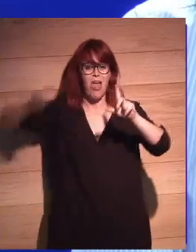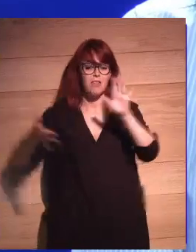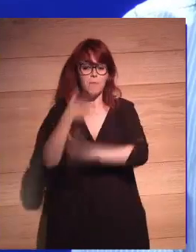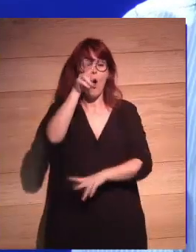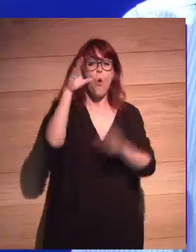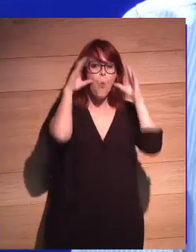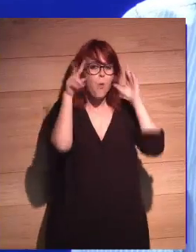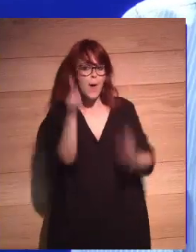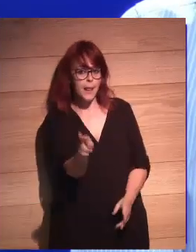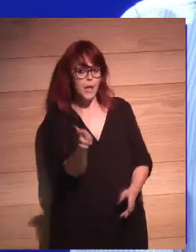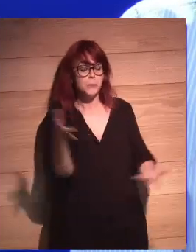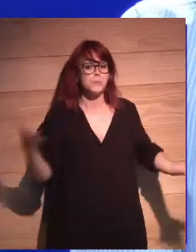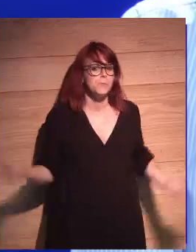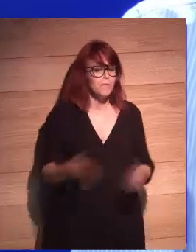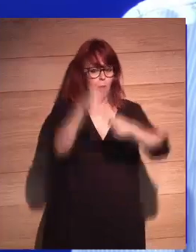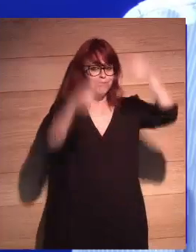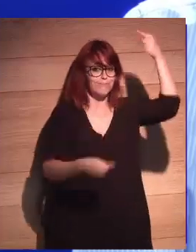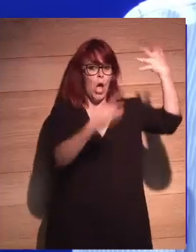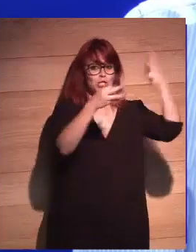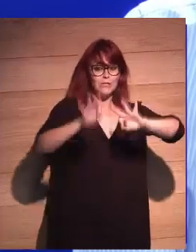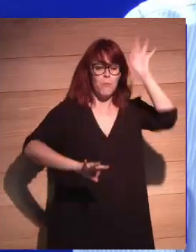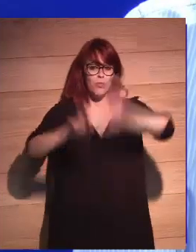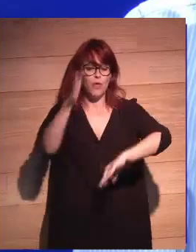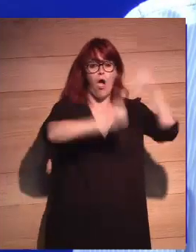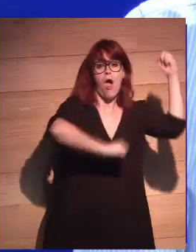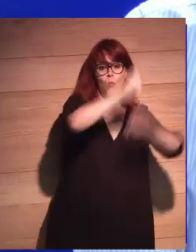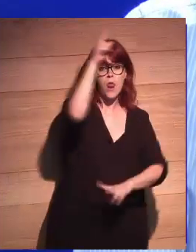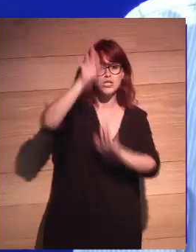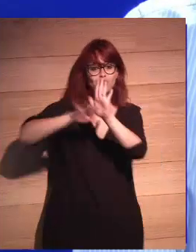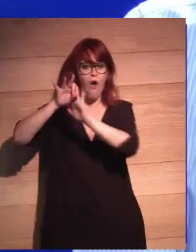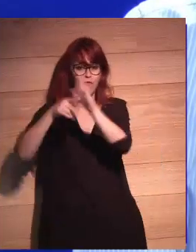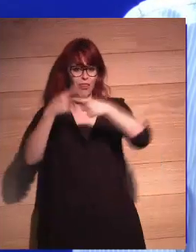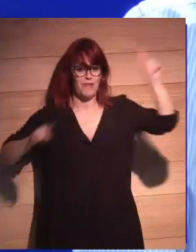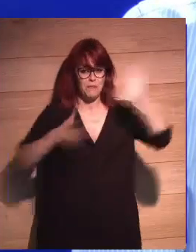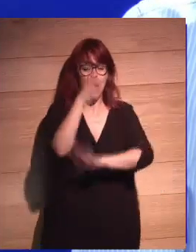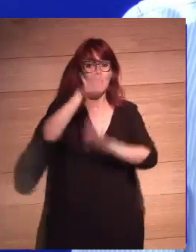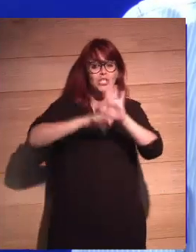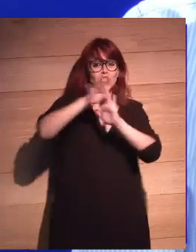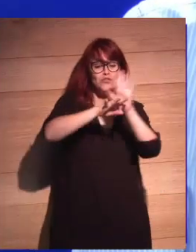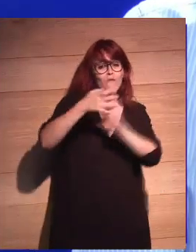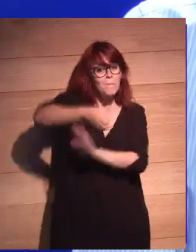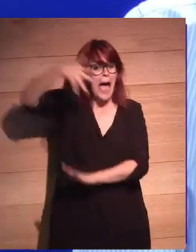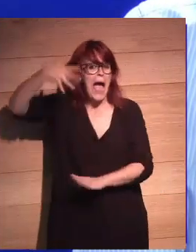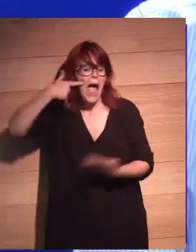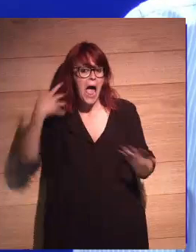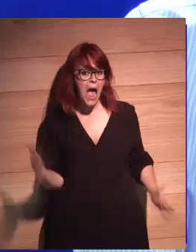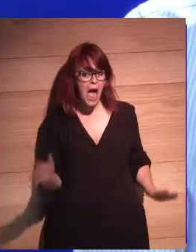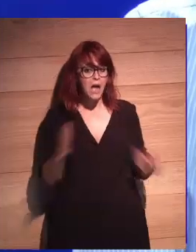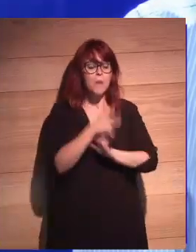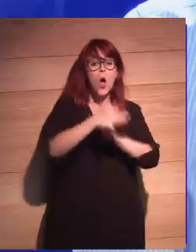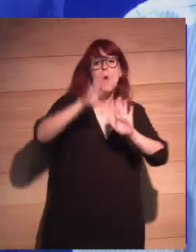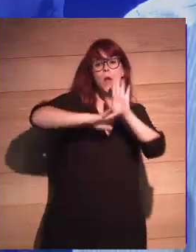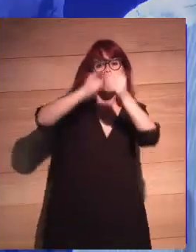the statistics of the VR development, there's still a gap of 80% hardware and 20% software. But the software is the most expensive